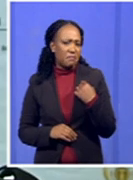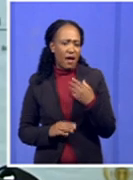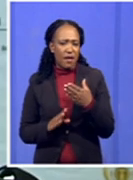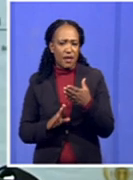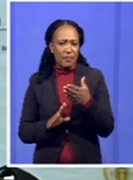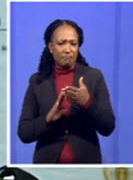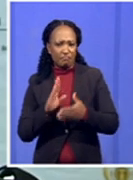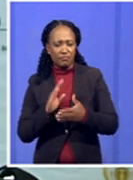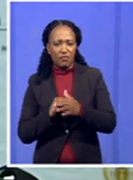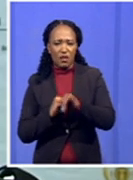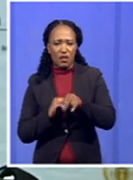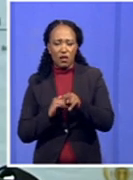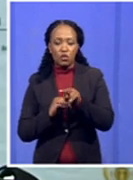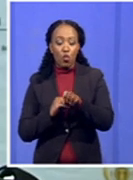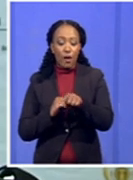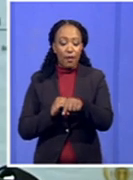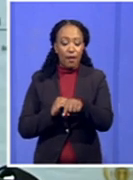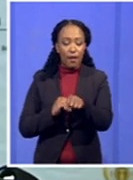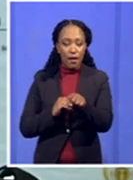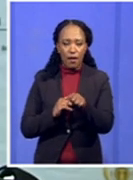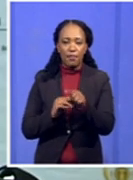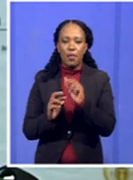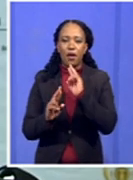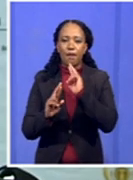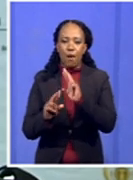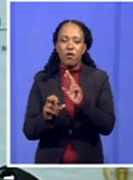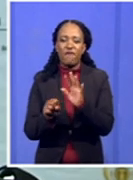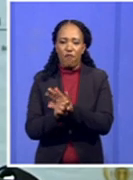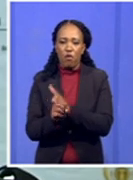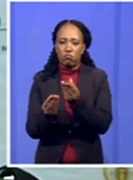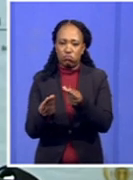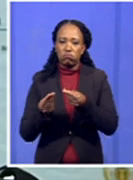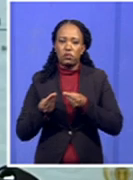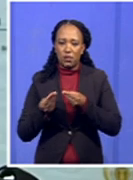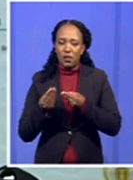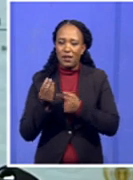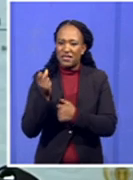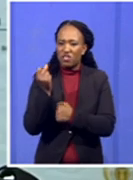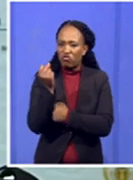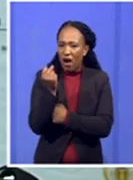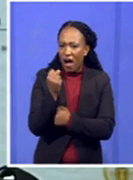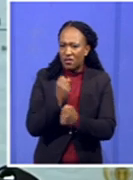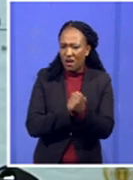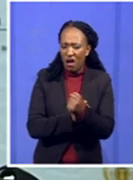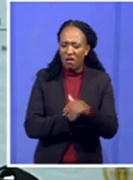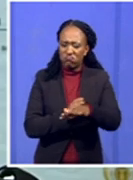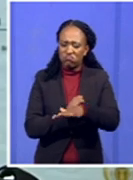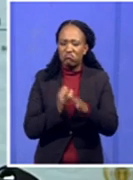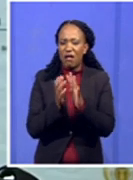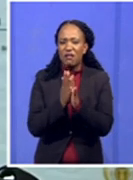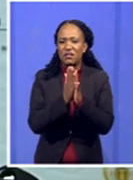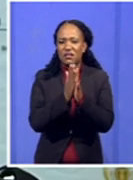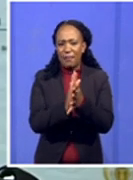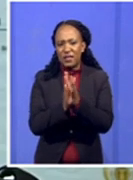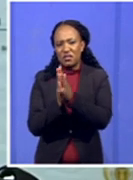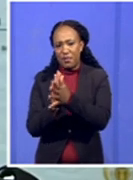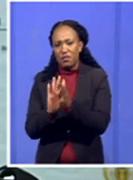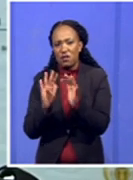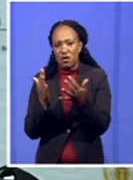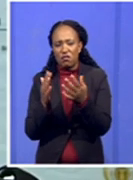we will be having a full report in terms of the structural damage and what needs to be done in that area where there